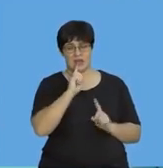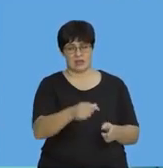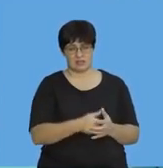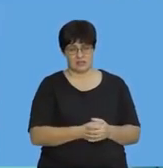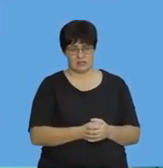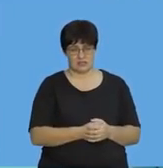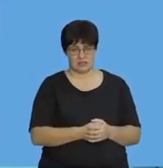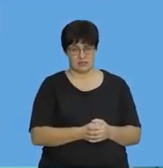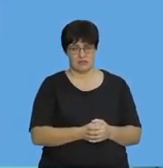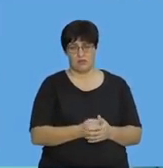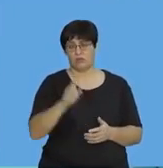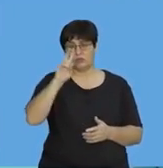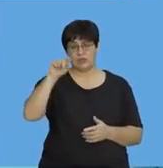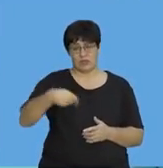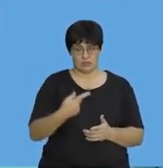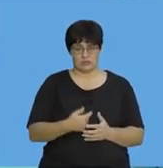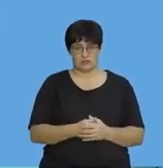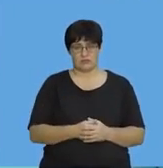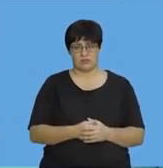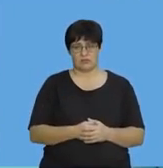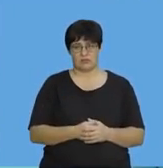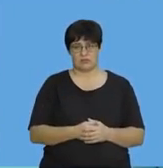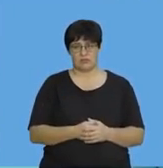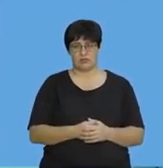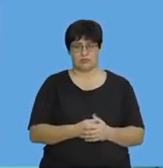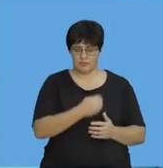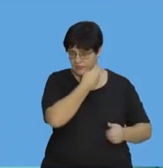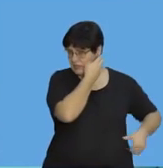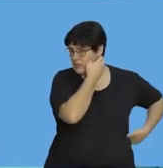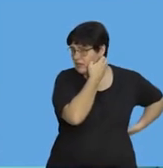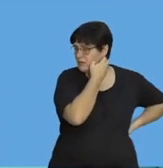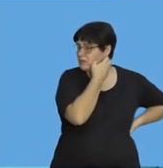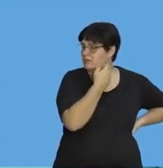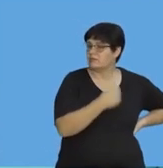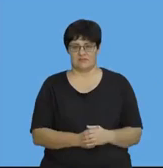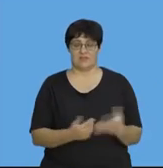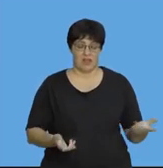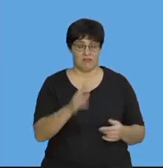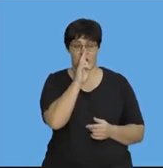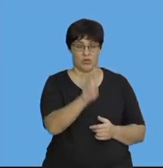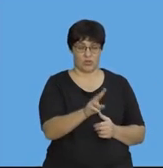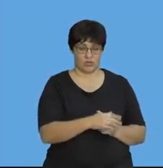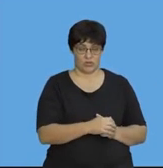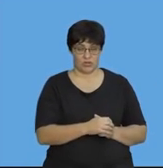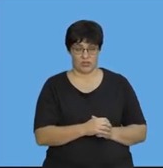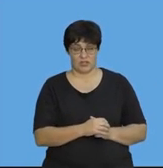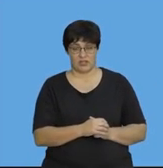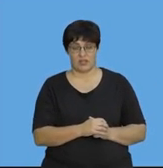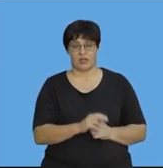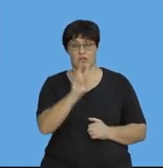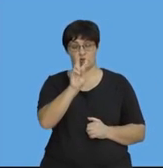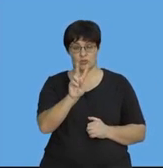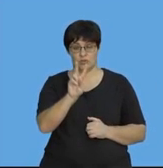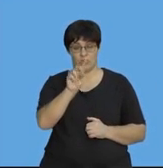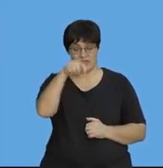you'd used the other answer? What if you'd used the answer to the 2,000 kilogram truck? That's fine. If we look at the